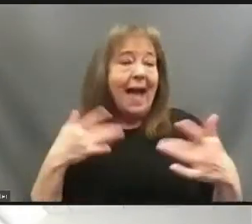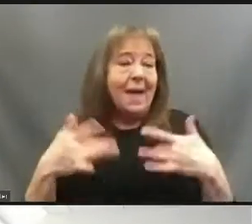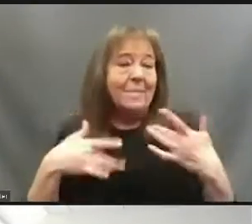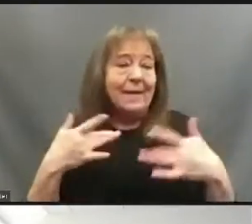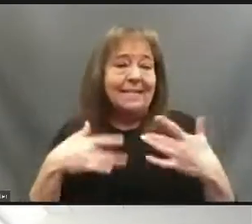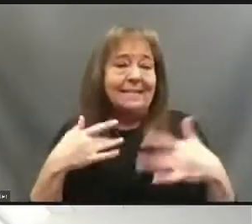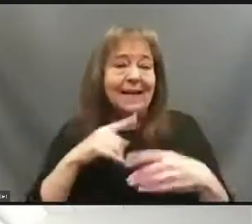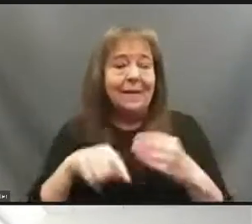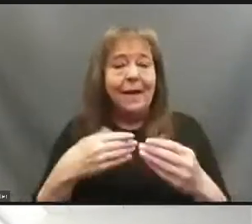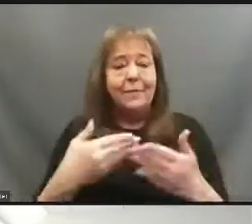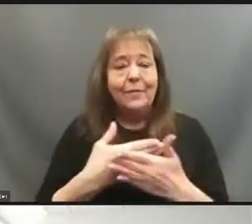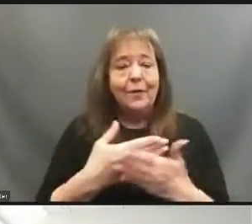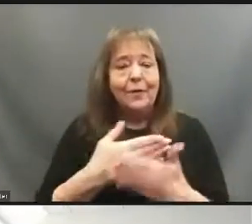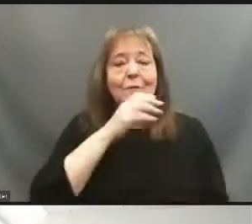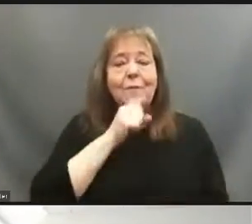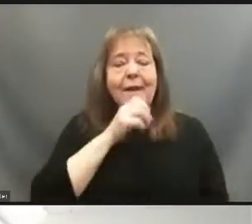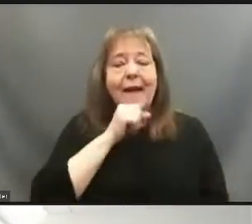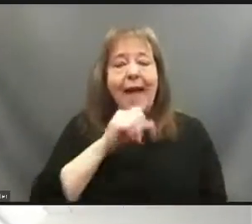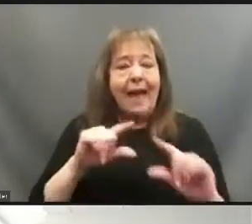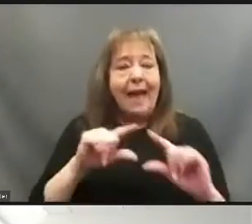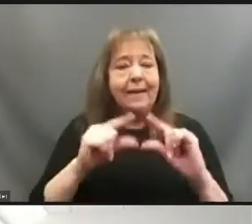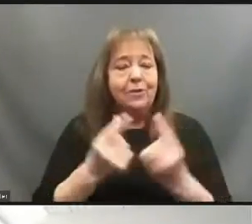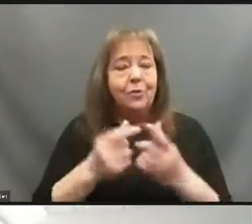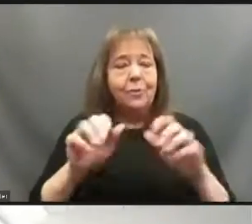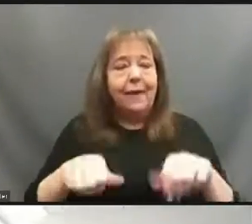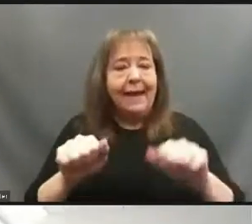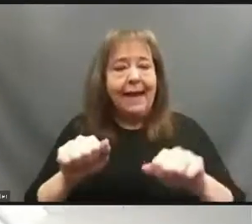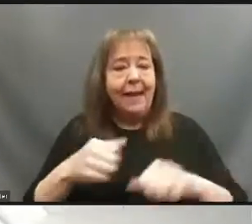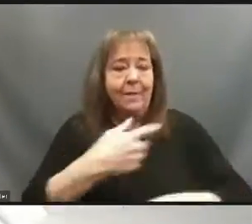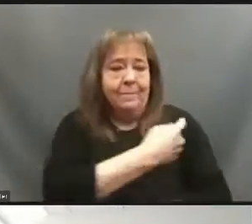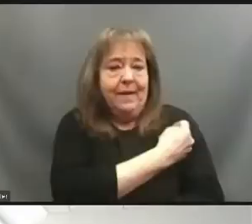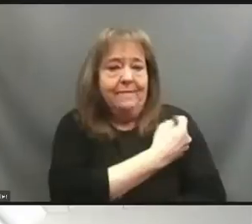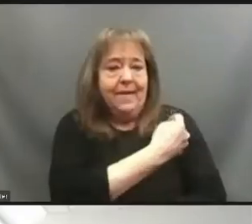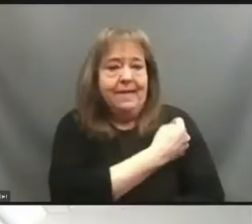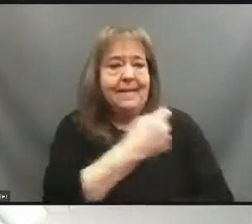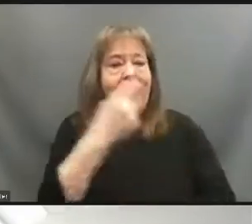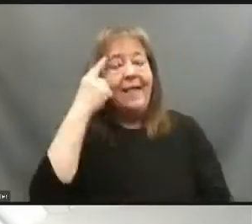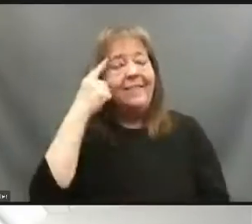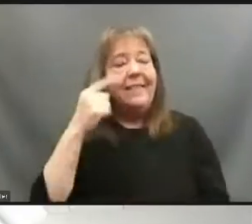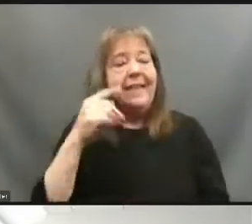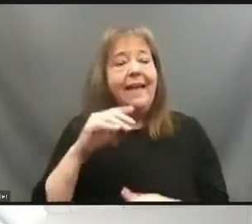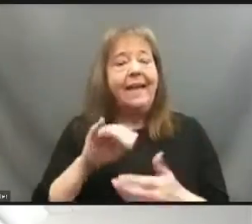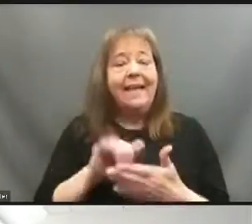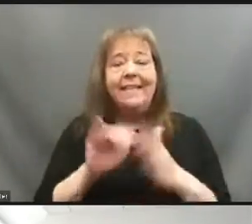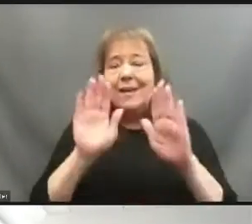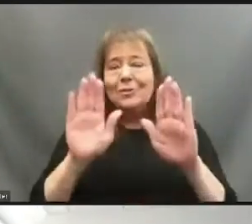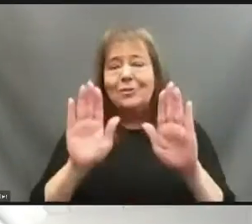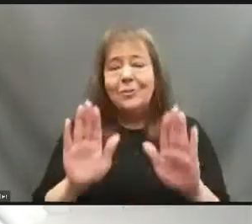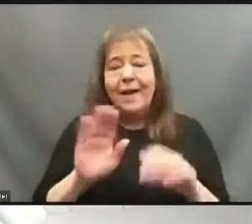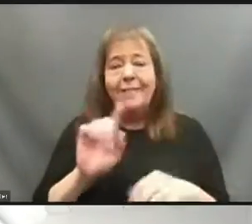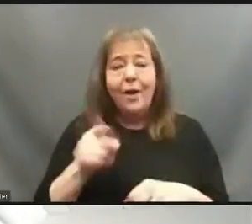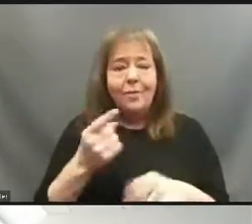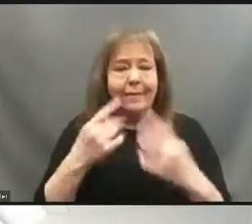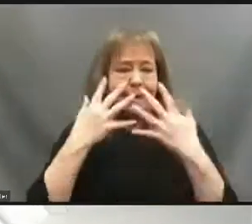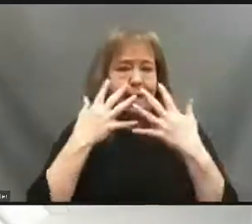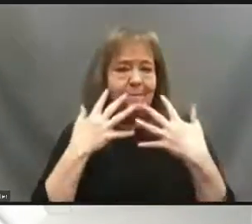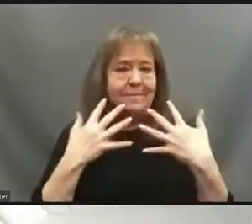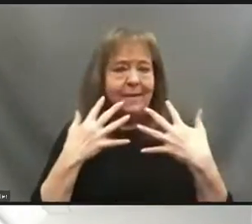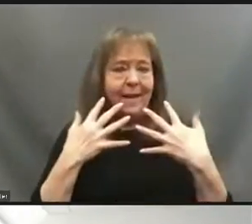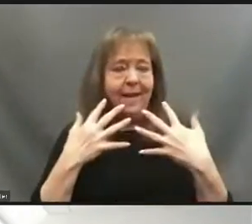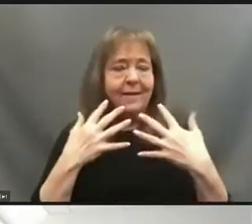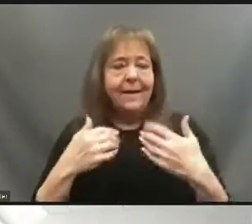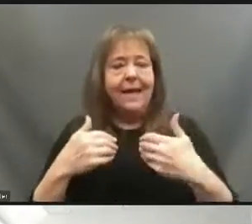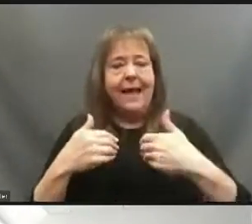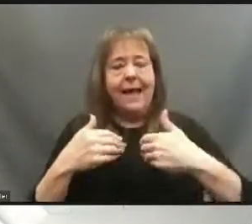new age group that's able to be vaccinated. I think it's a great thing. The only thing I'm sad about is that our youngest